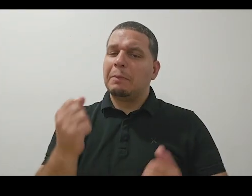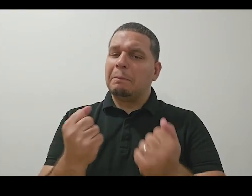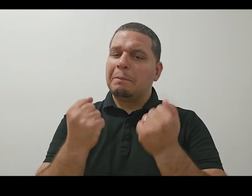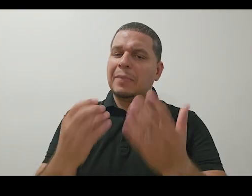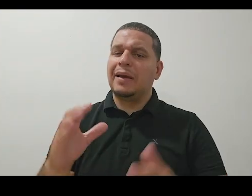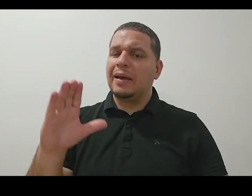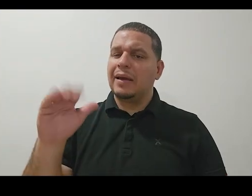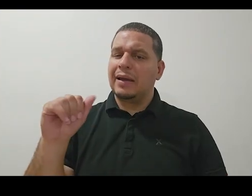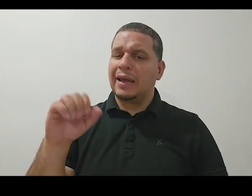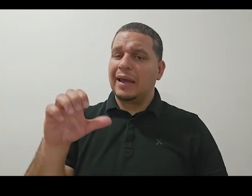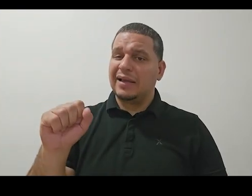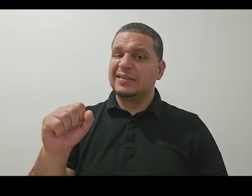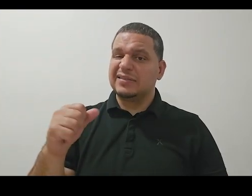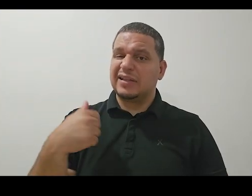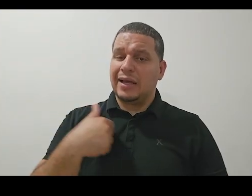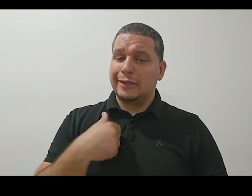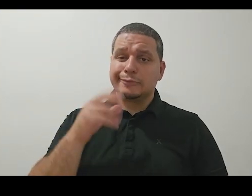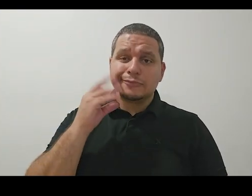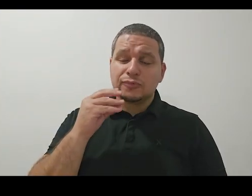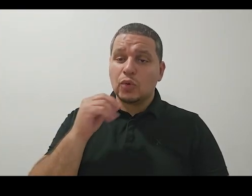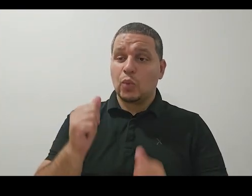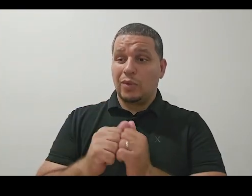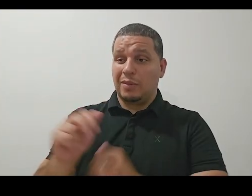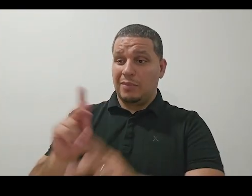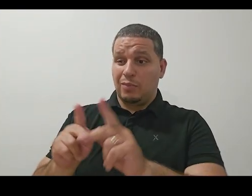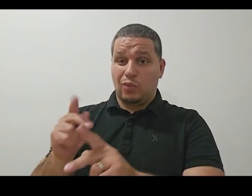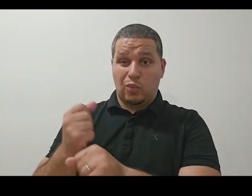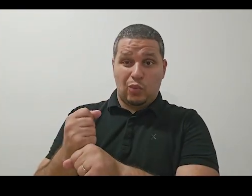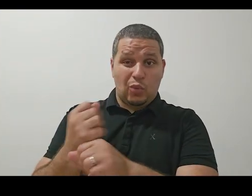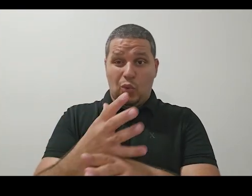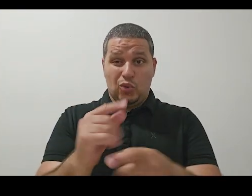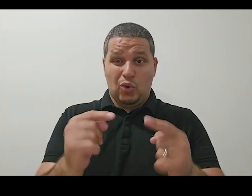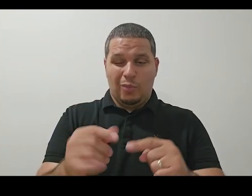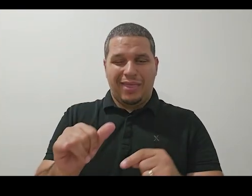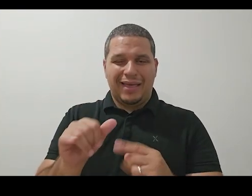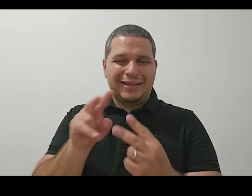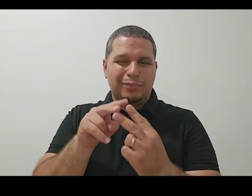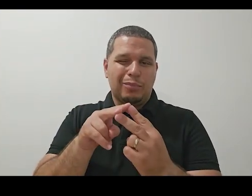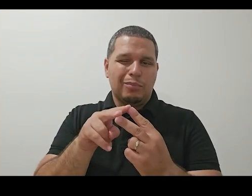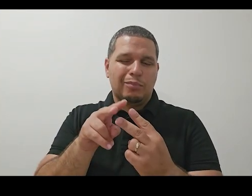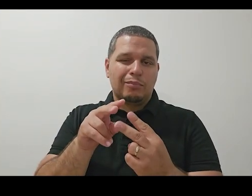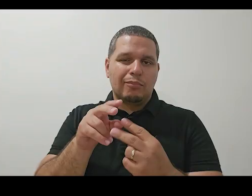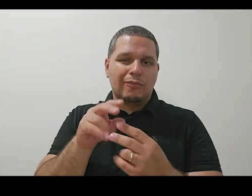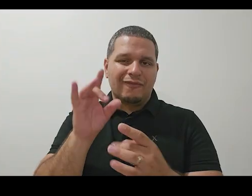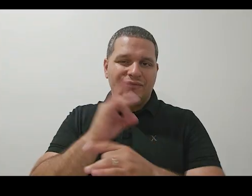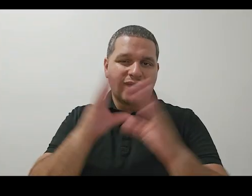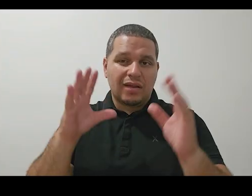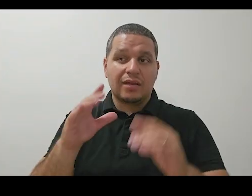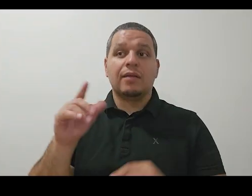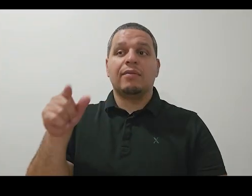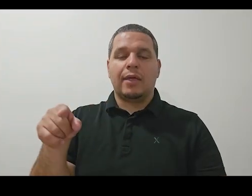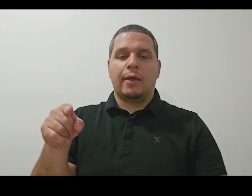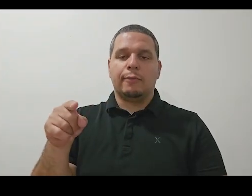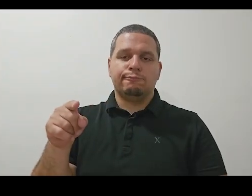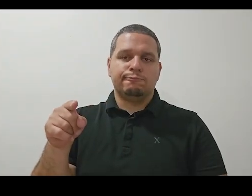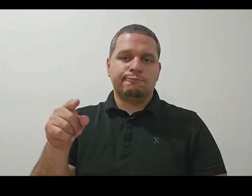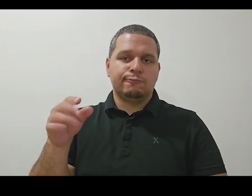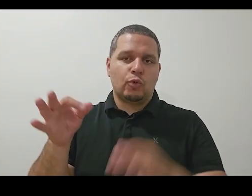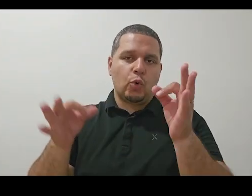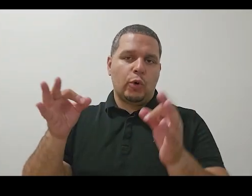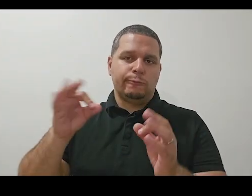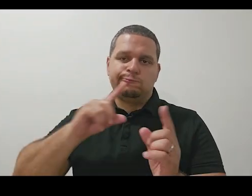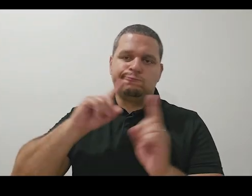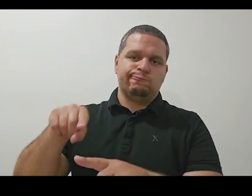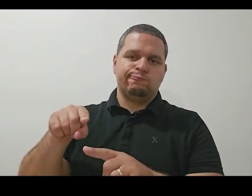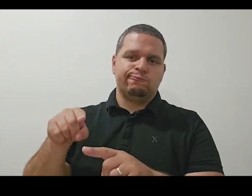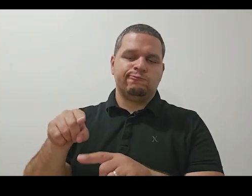get for the individuals that cause harm in intimate partner violence, they're court mandated. And that's